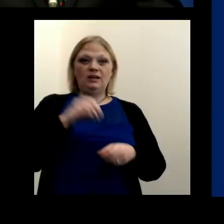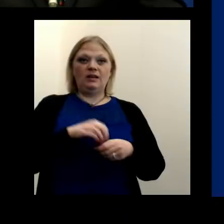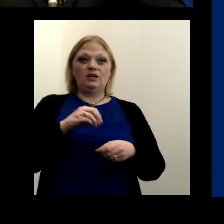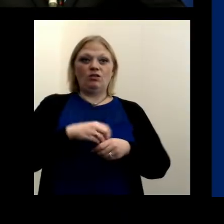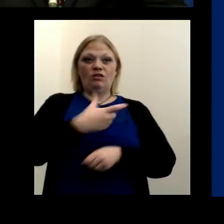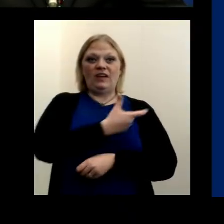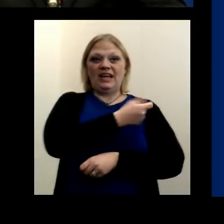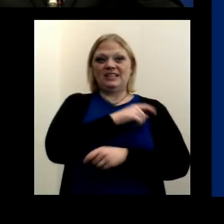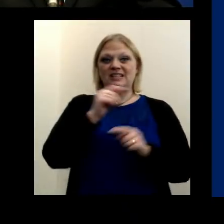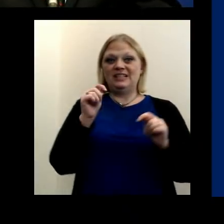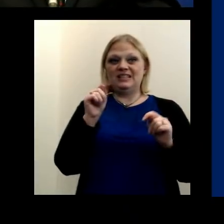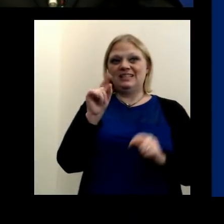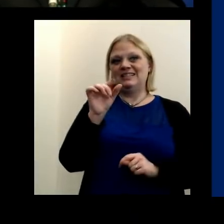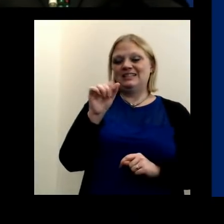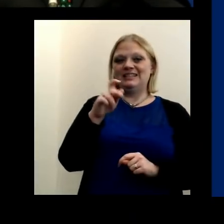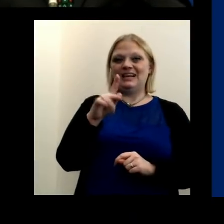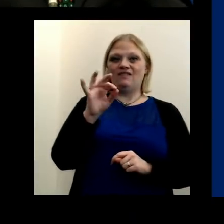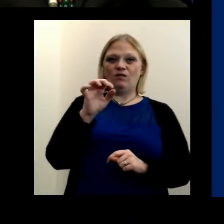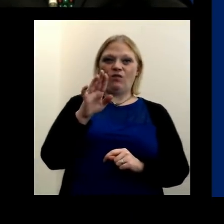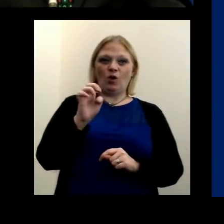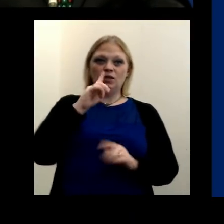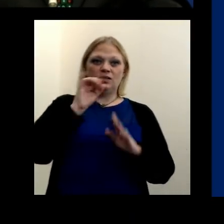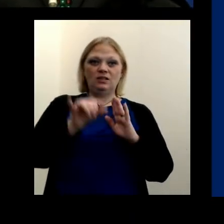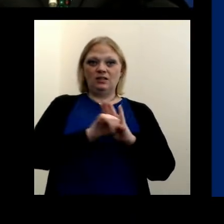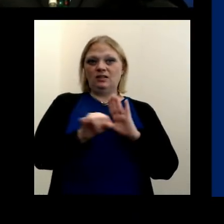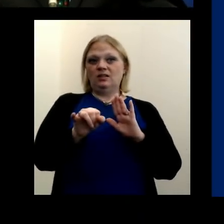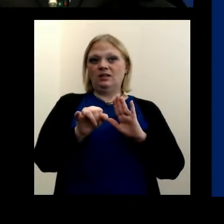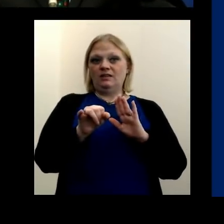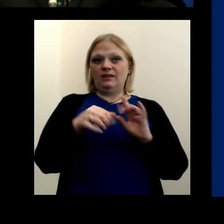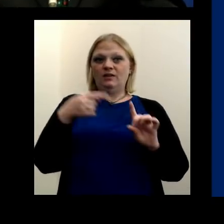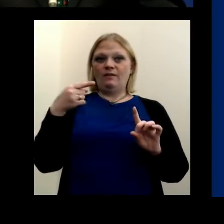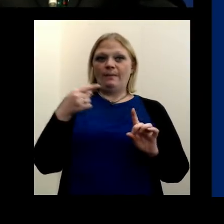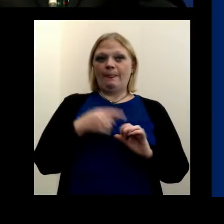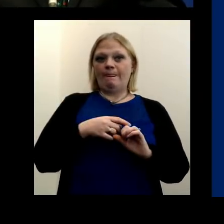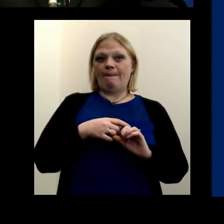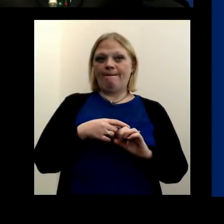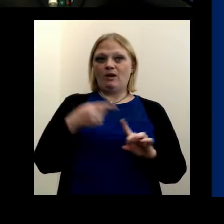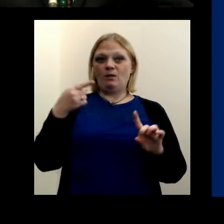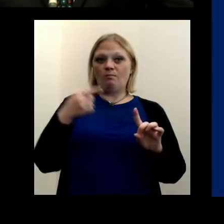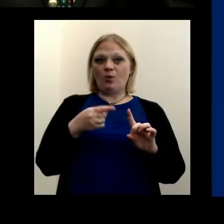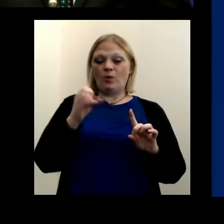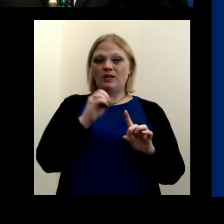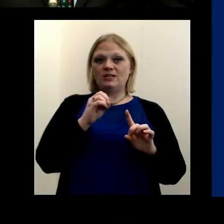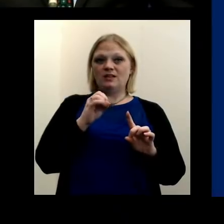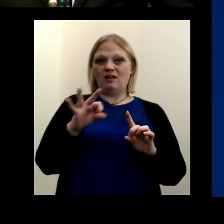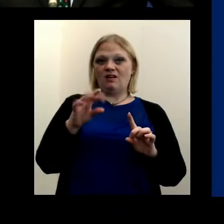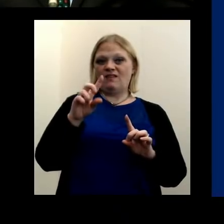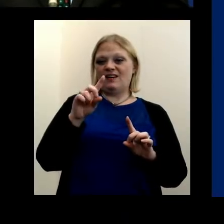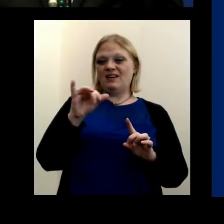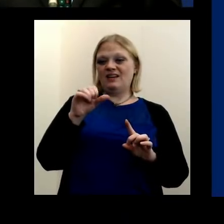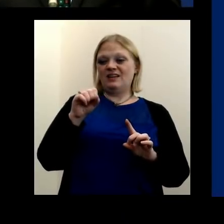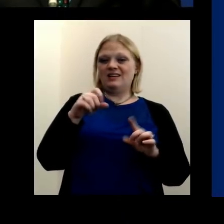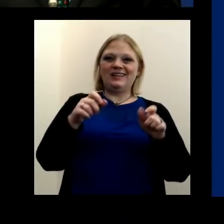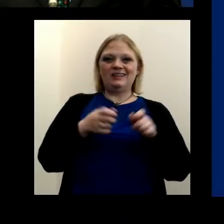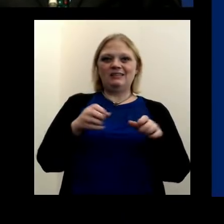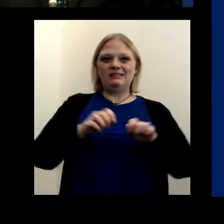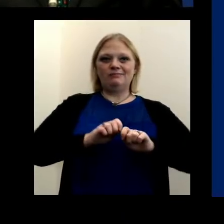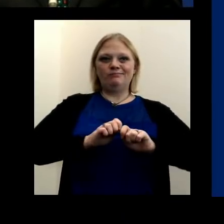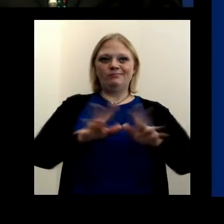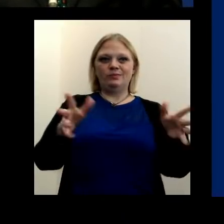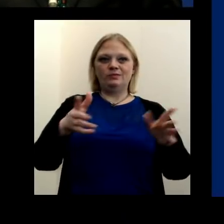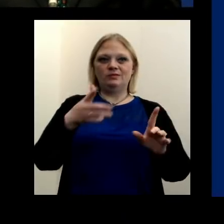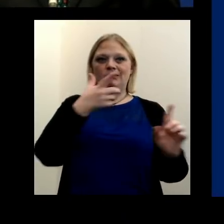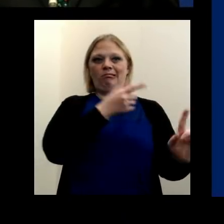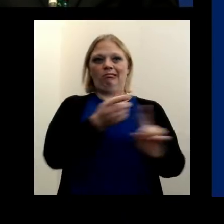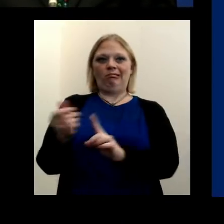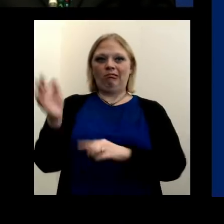team, our vaccine task force, has identified points of dispensing clinic locations for mass vaccinations across